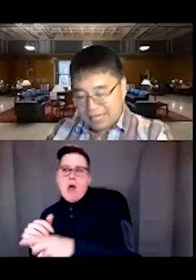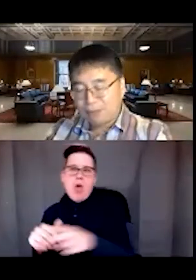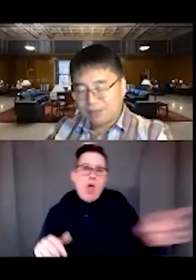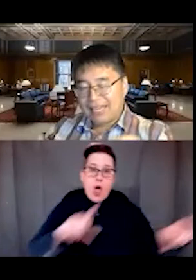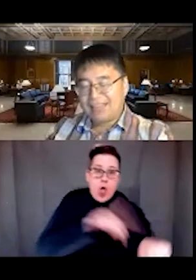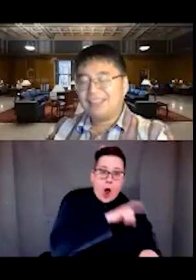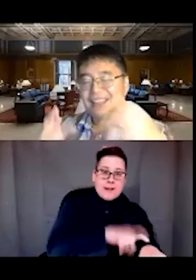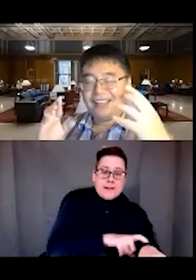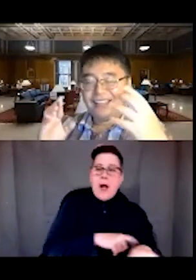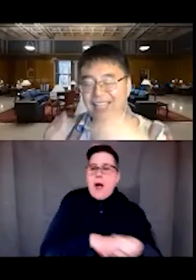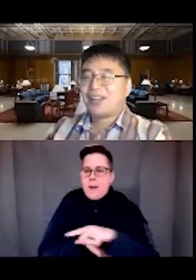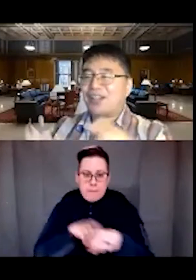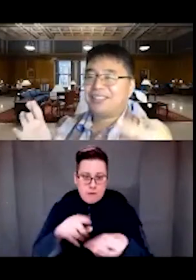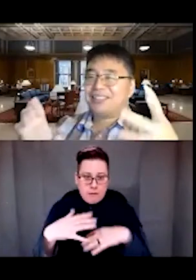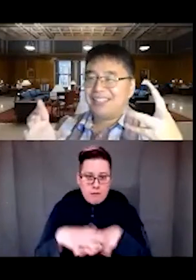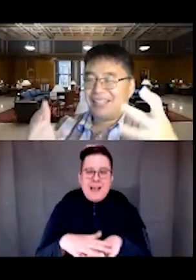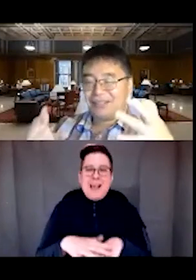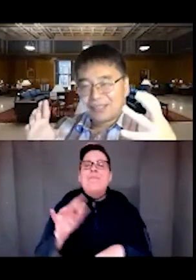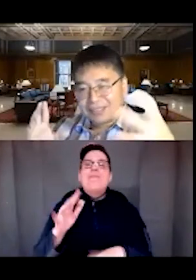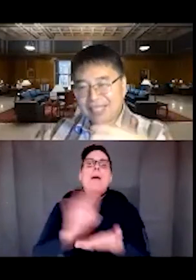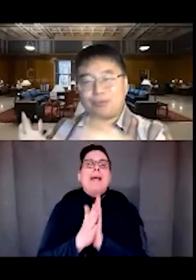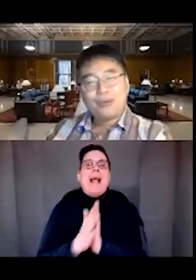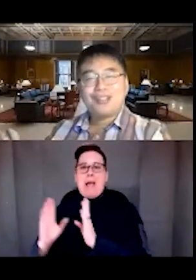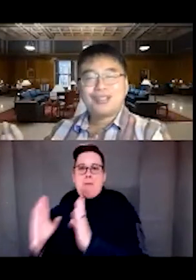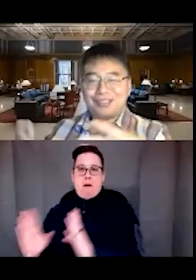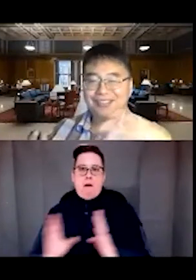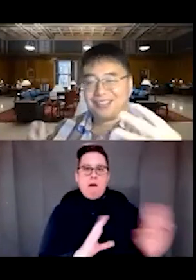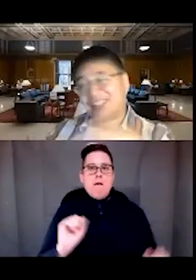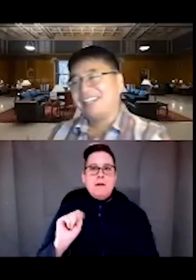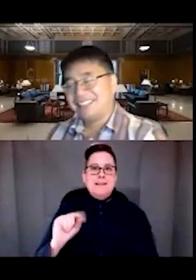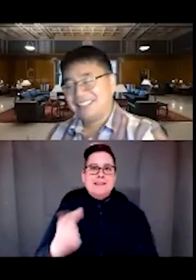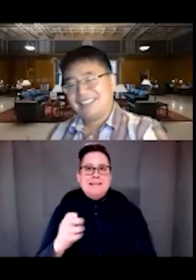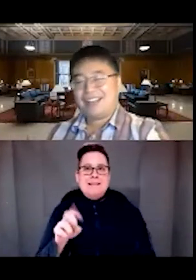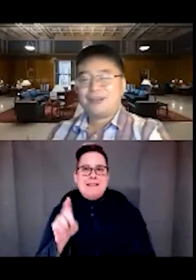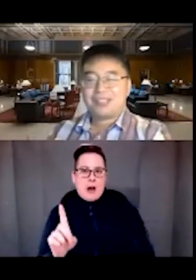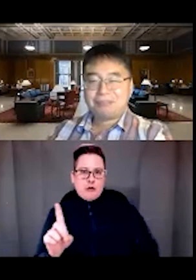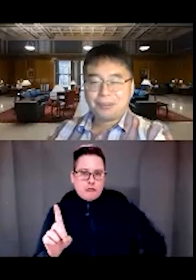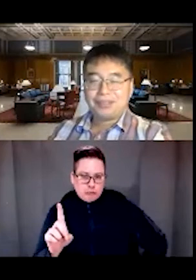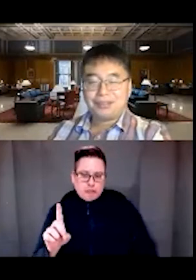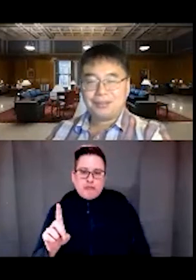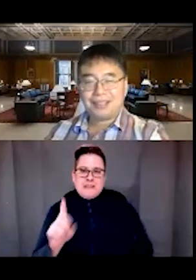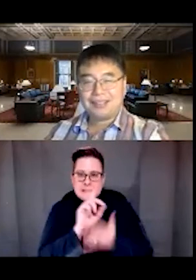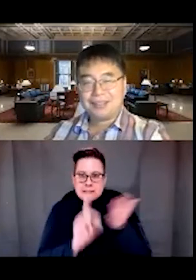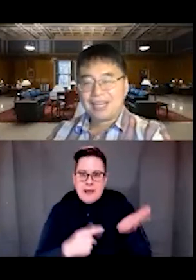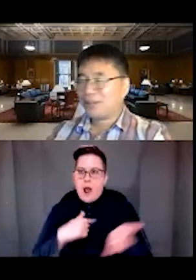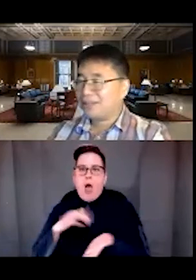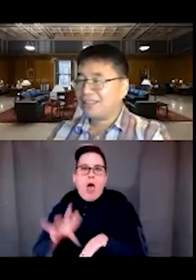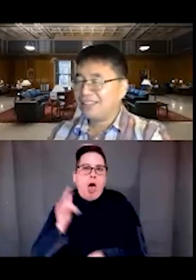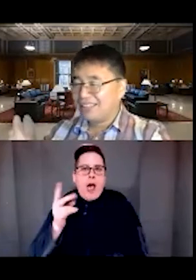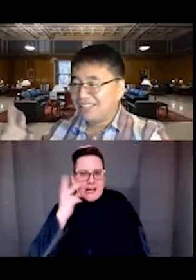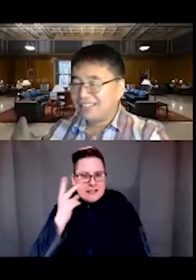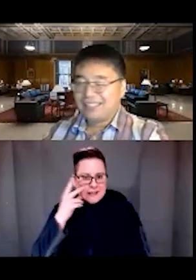became was a staggered kind of step wedge design that I could exploit to